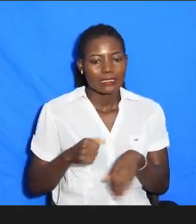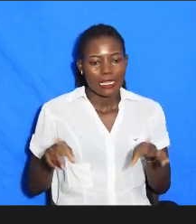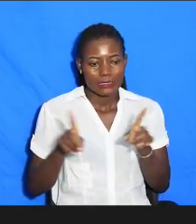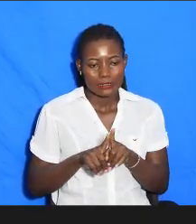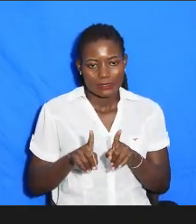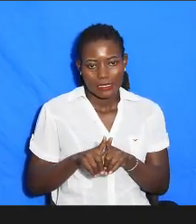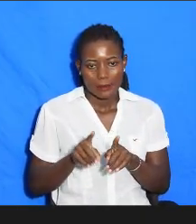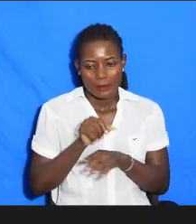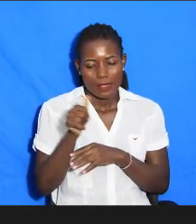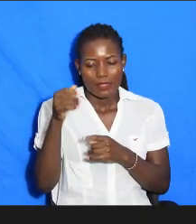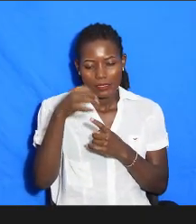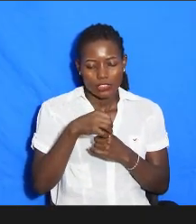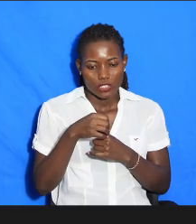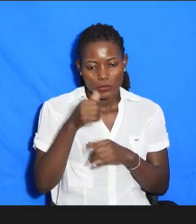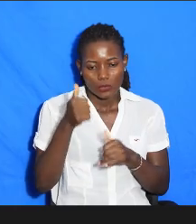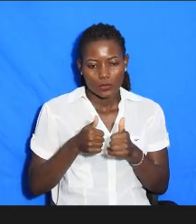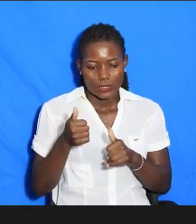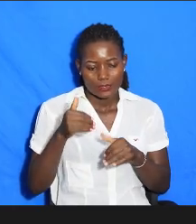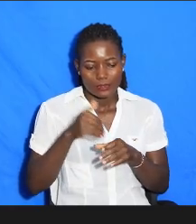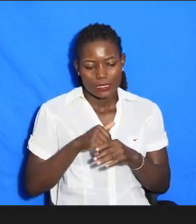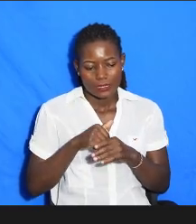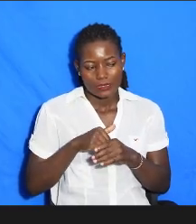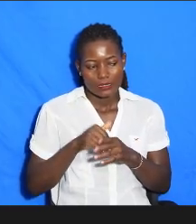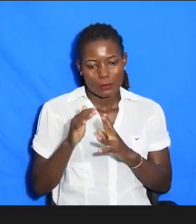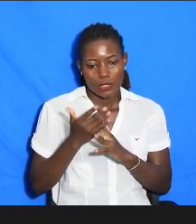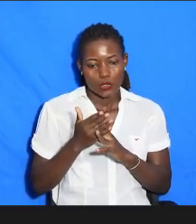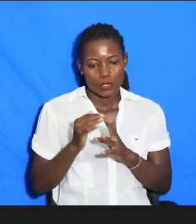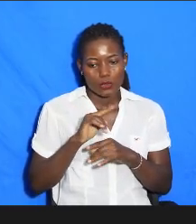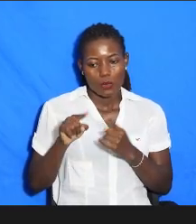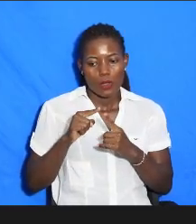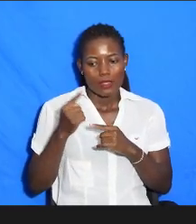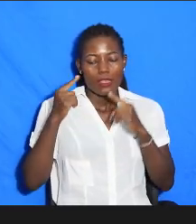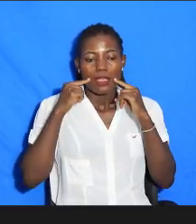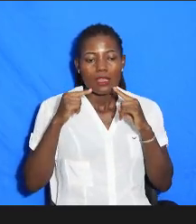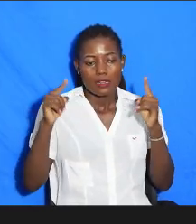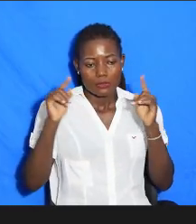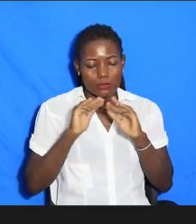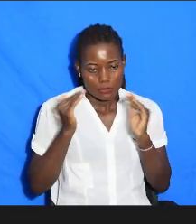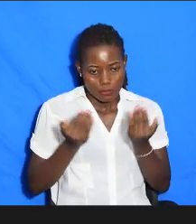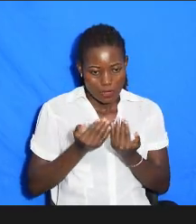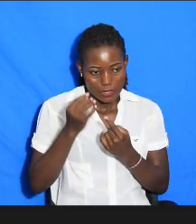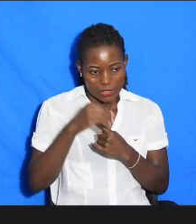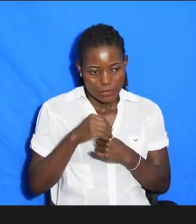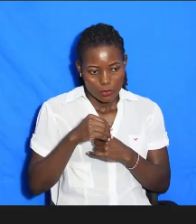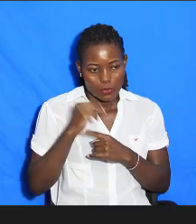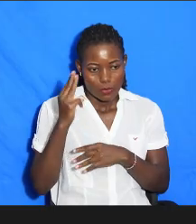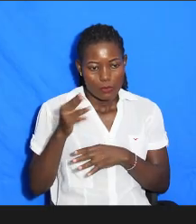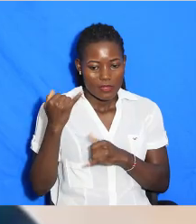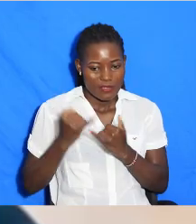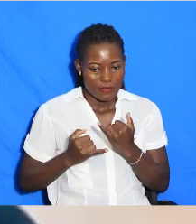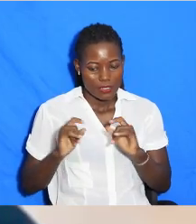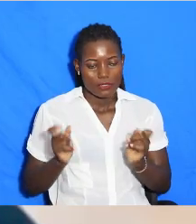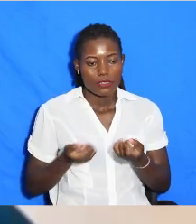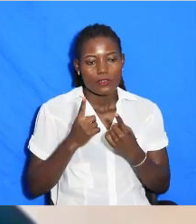World Championships that which is in the years that when they announce that World Championship will be the final event. So I'm